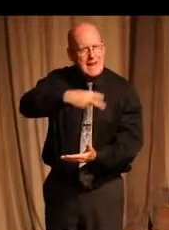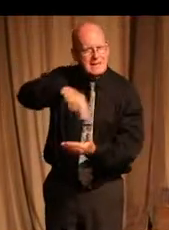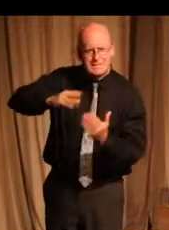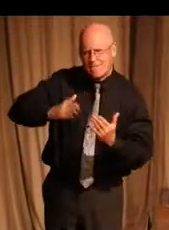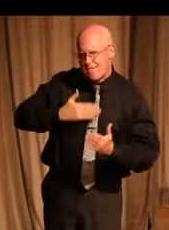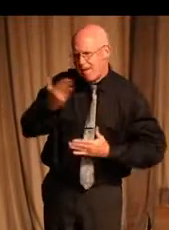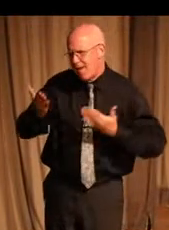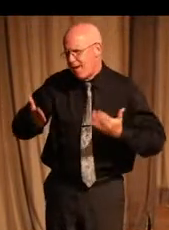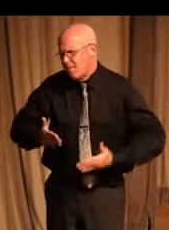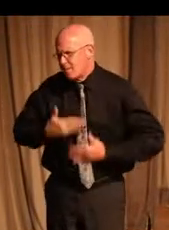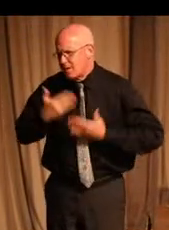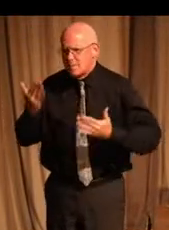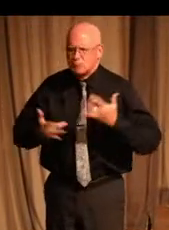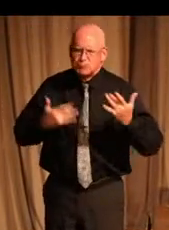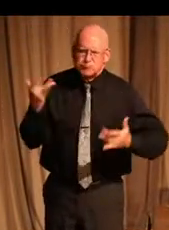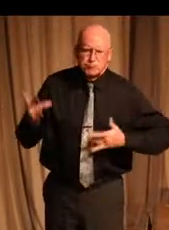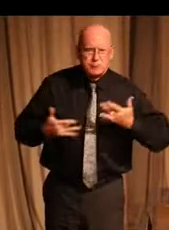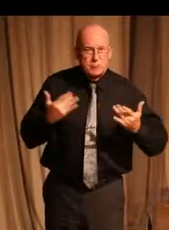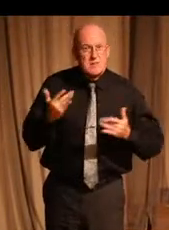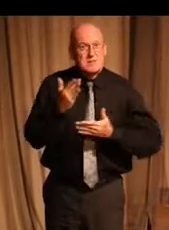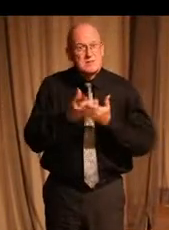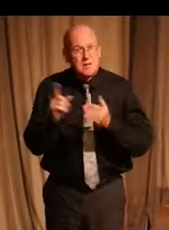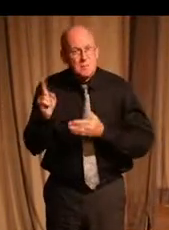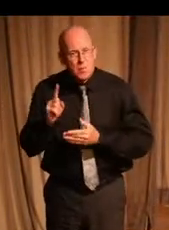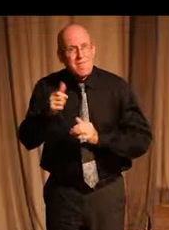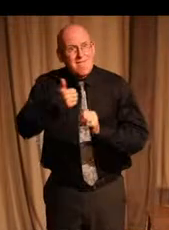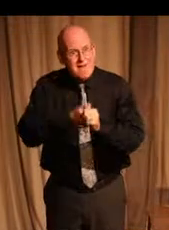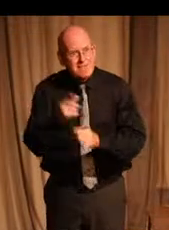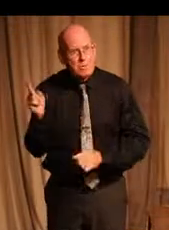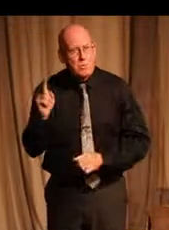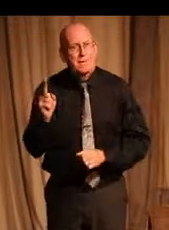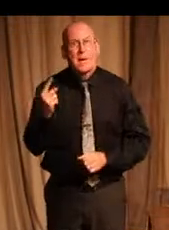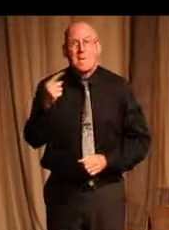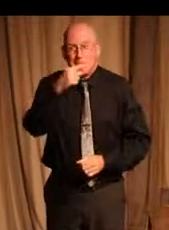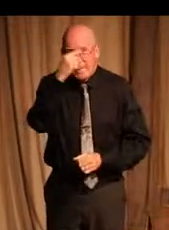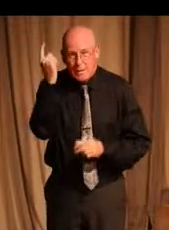right now, somewhere, everywhere. And